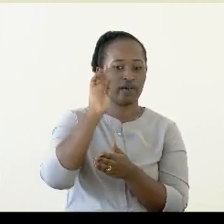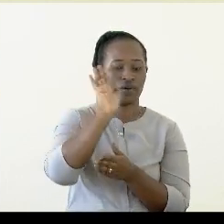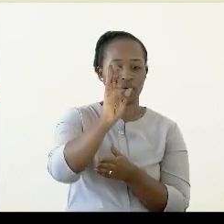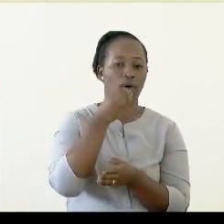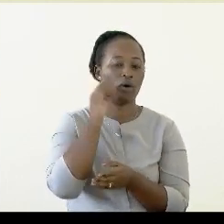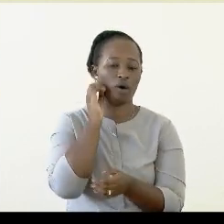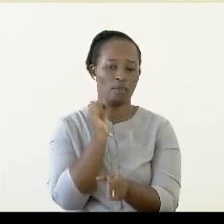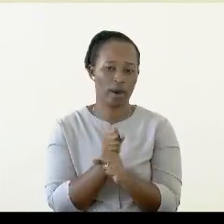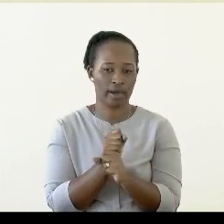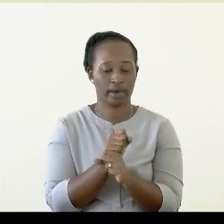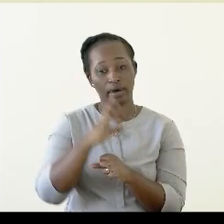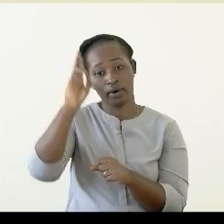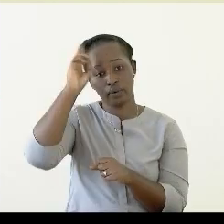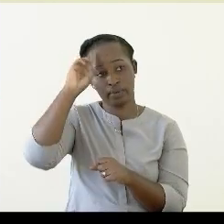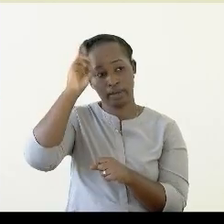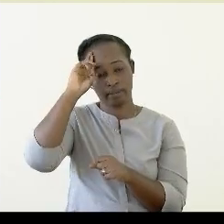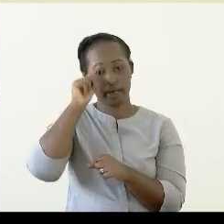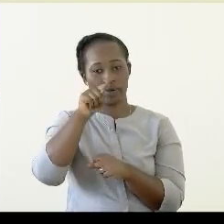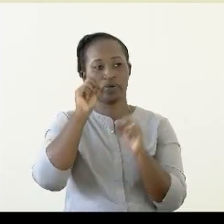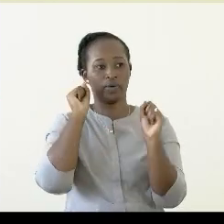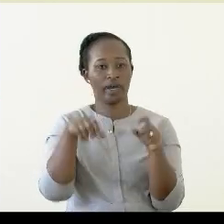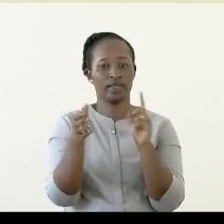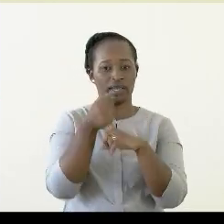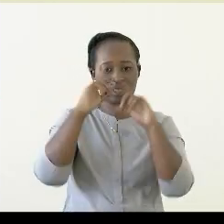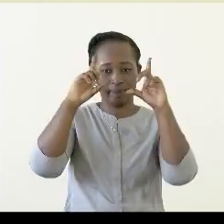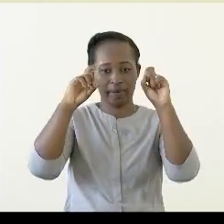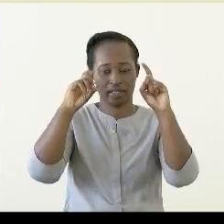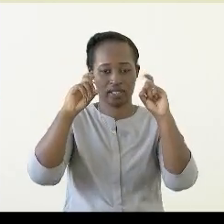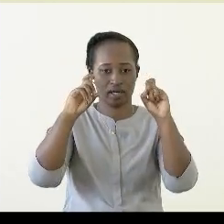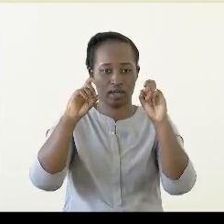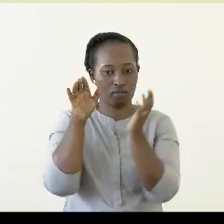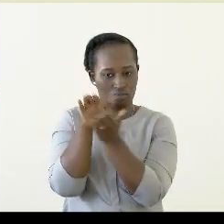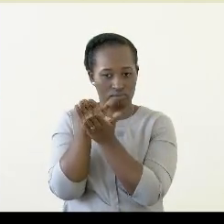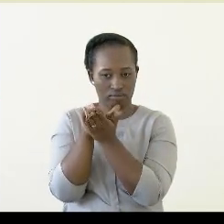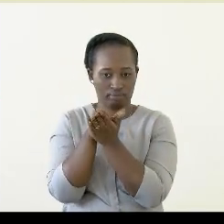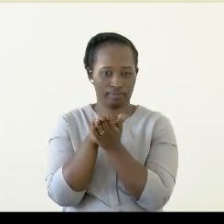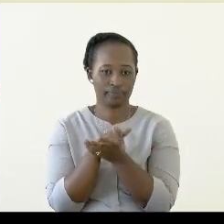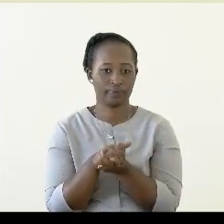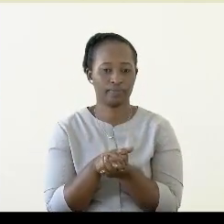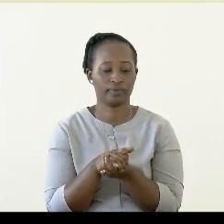homework. Remember, you can take a picture of this to keep the questions.